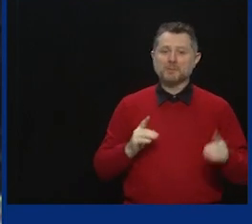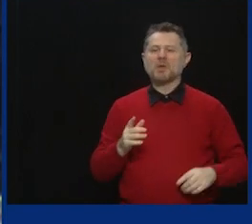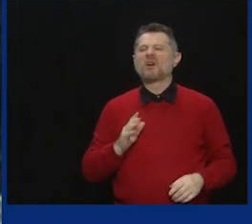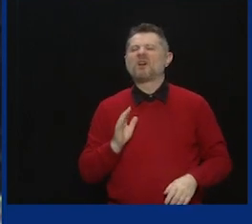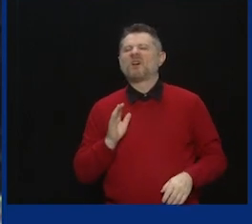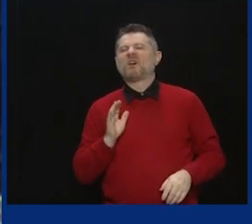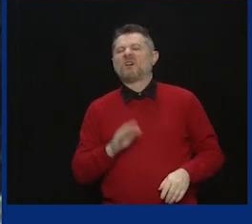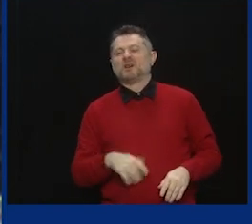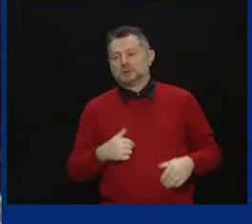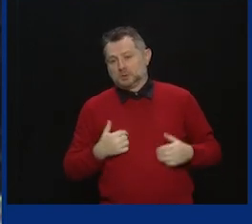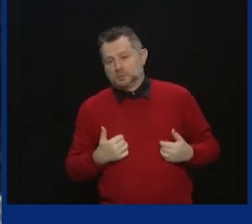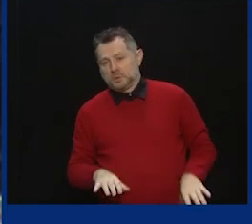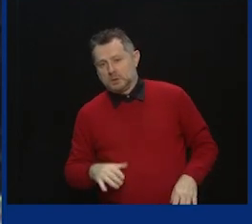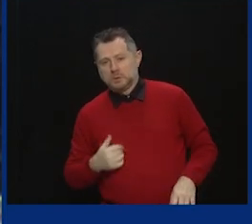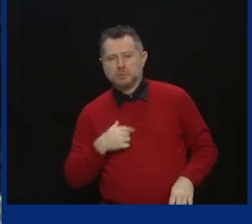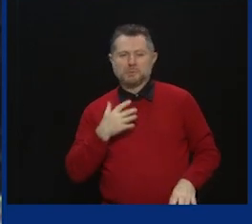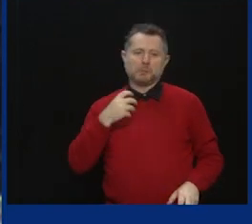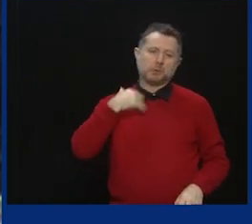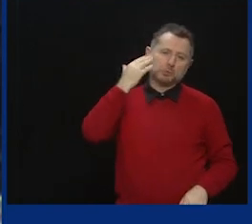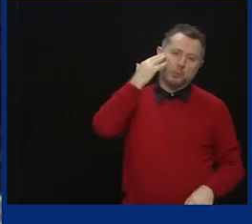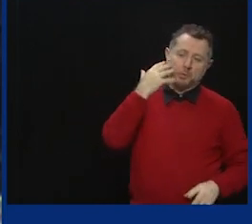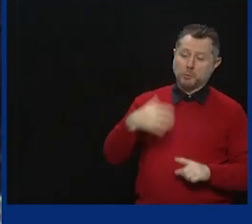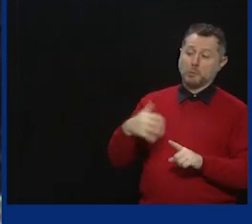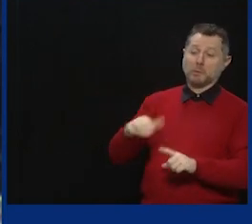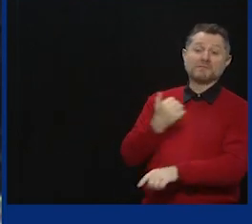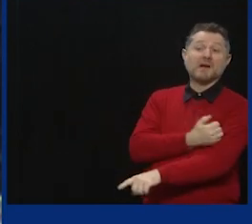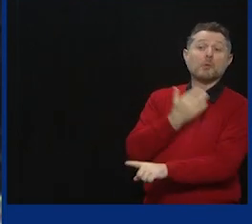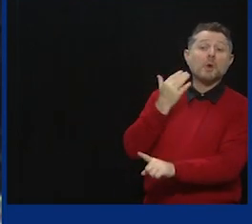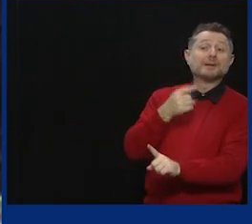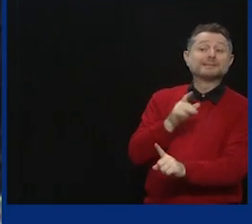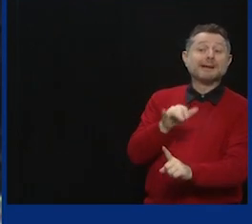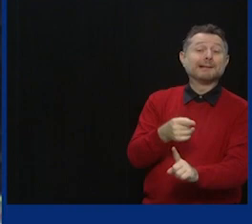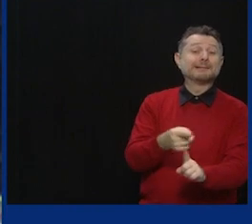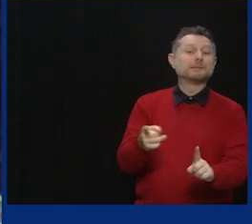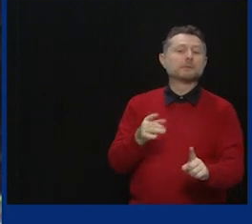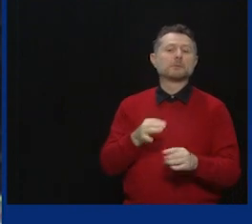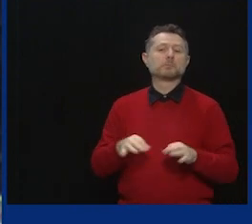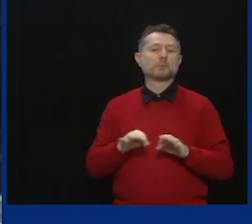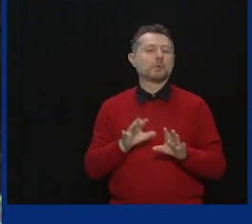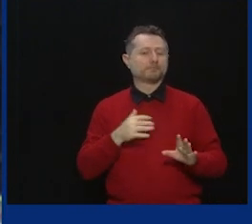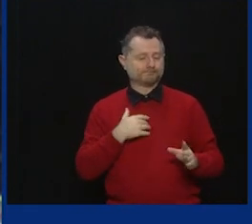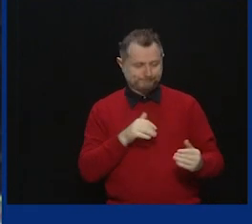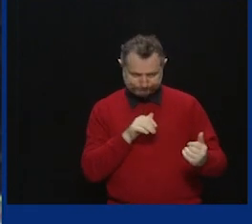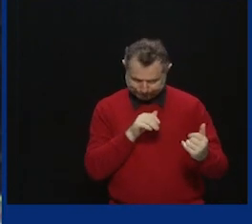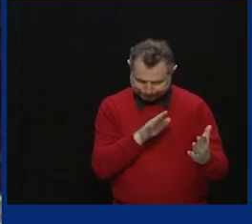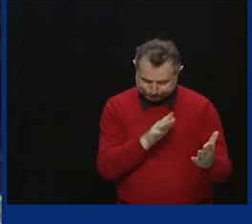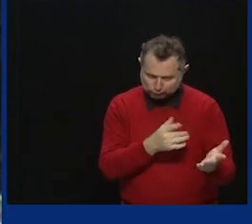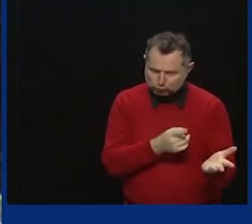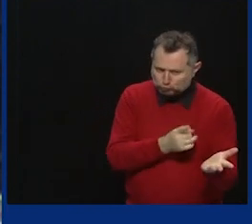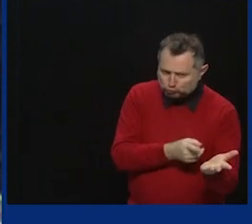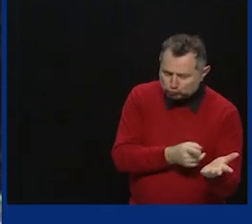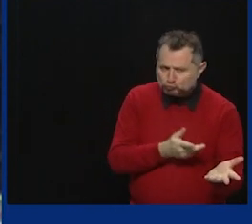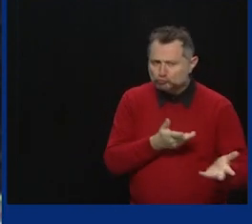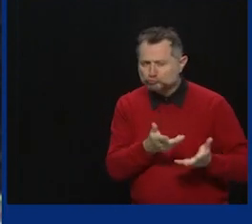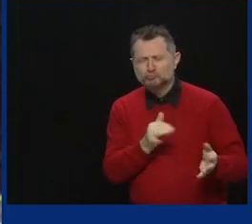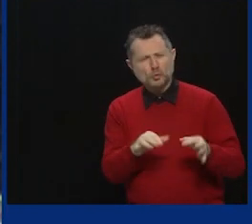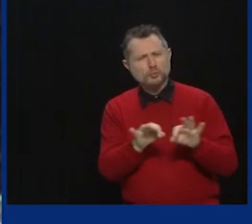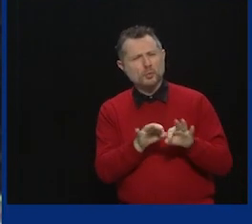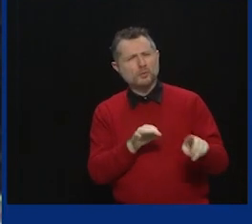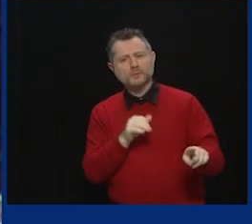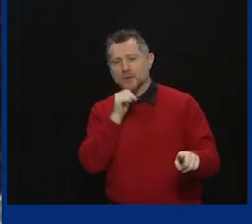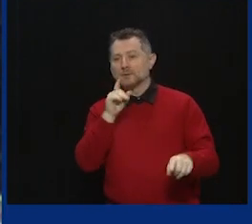vaccinated. It's incumbent upon us to speak to them, to talk about the fact that it's not for them, it's for everyone else.